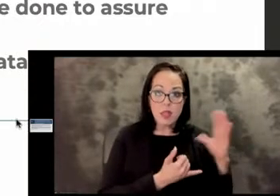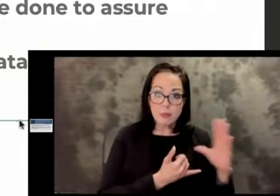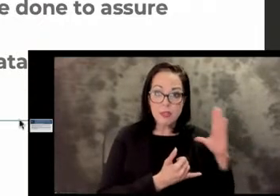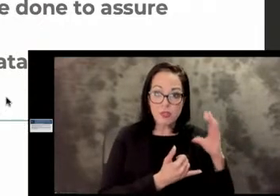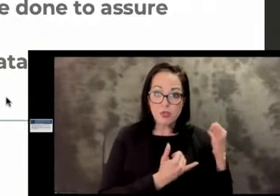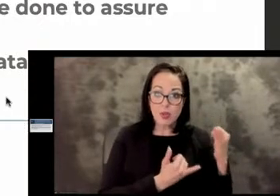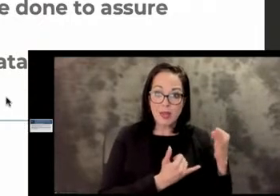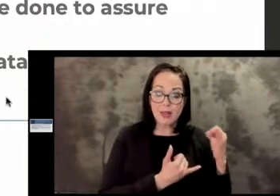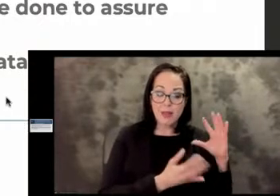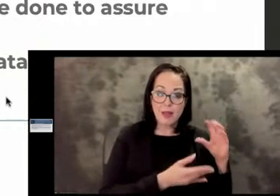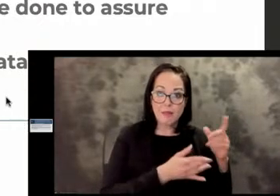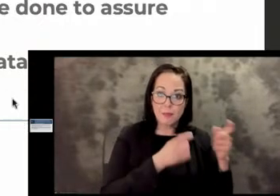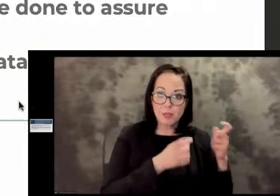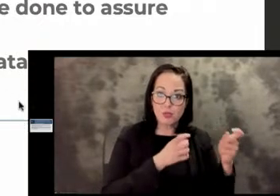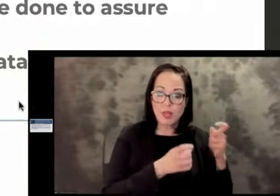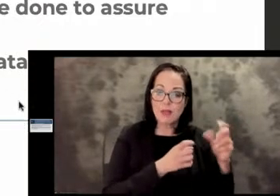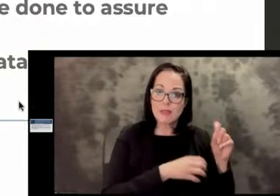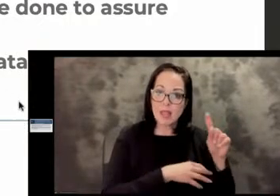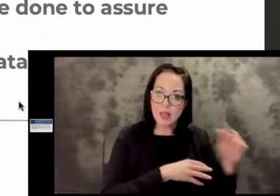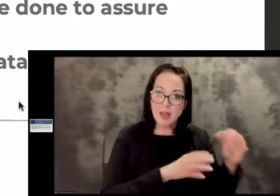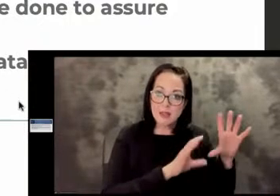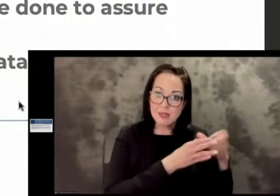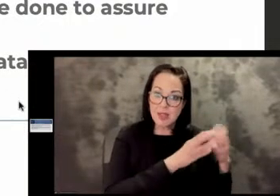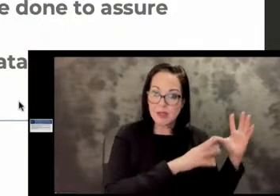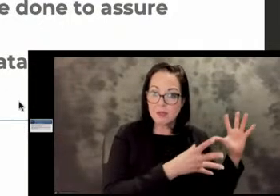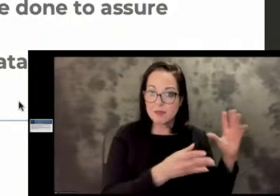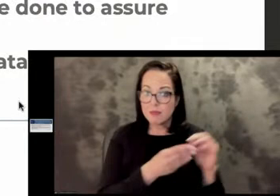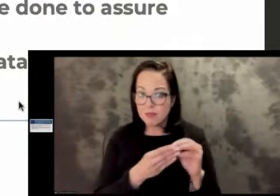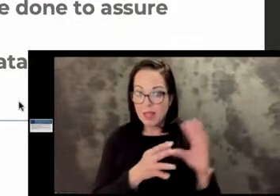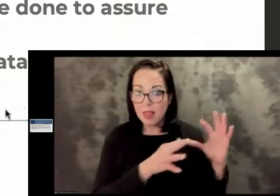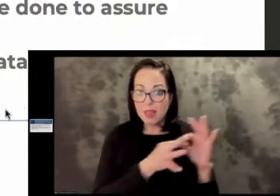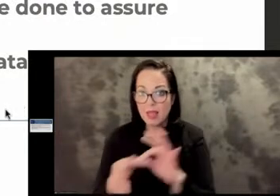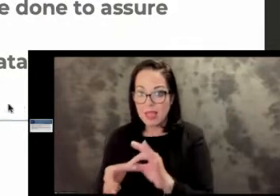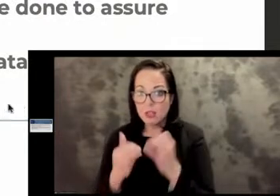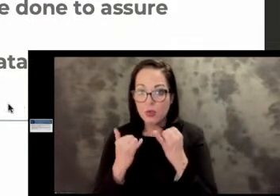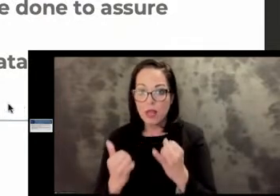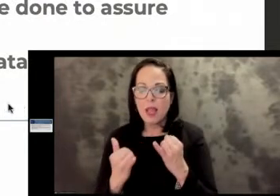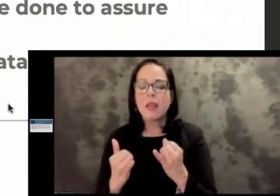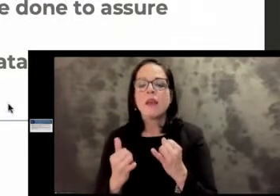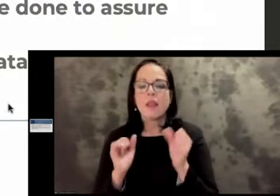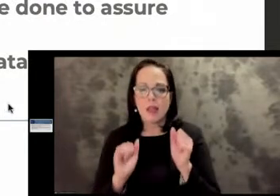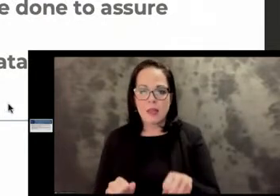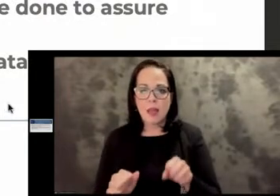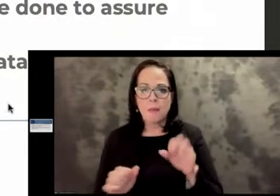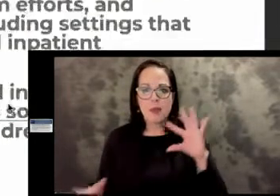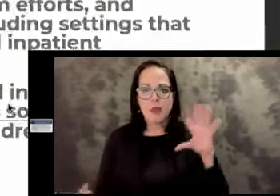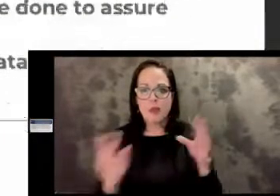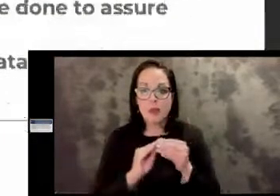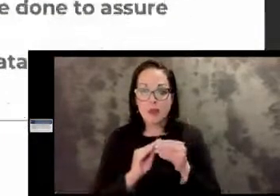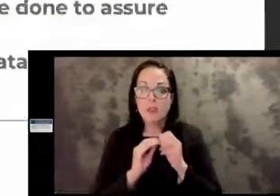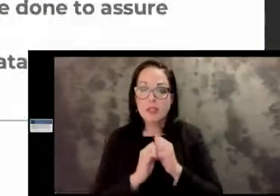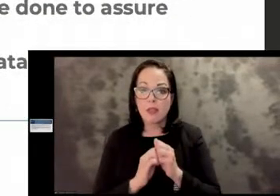again, emphasizing this need for more robust data that can be disaggregated. Next slide.